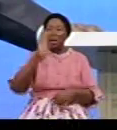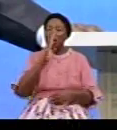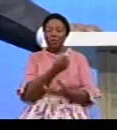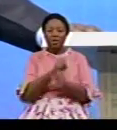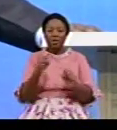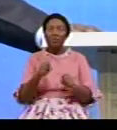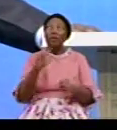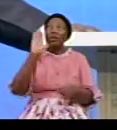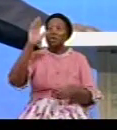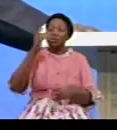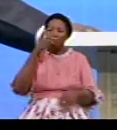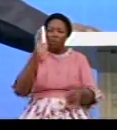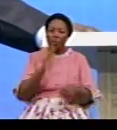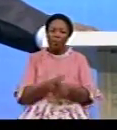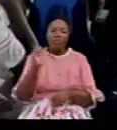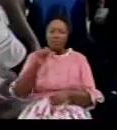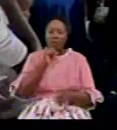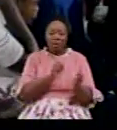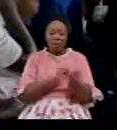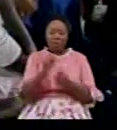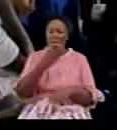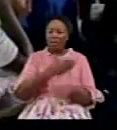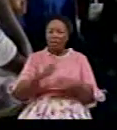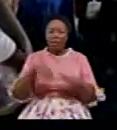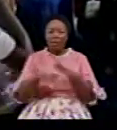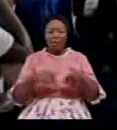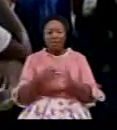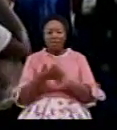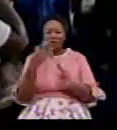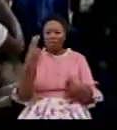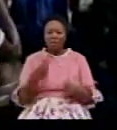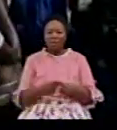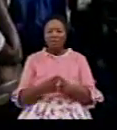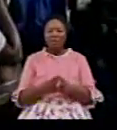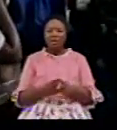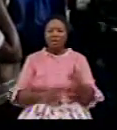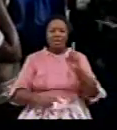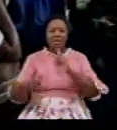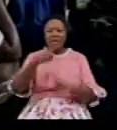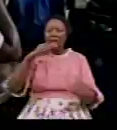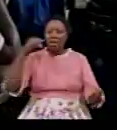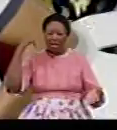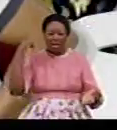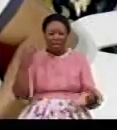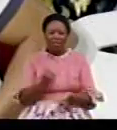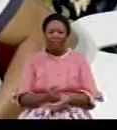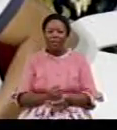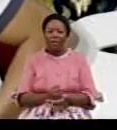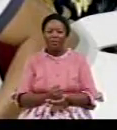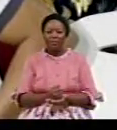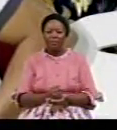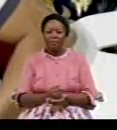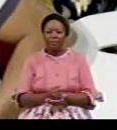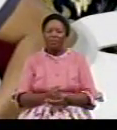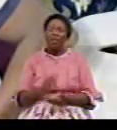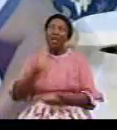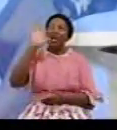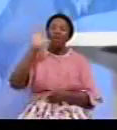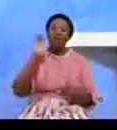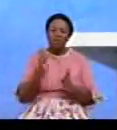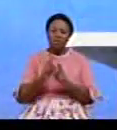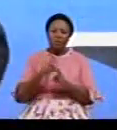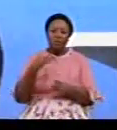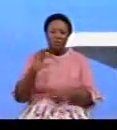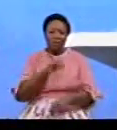you are coming to the Lord. Anywhere you are, raise up that hand. Anywhere you are, you are here at the